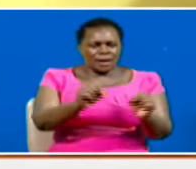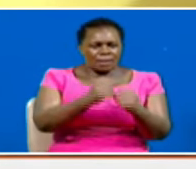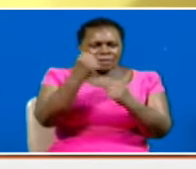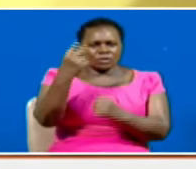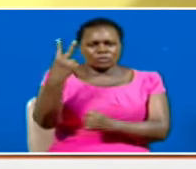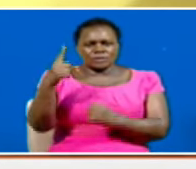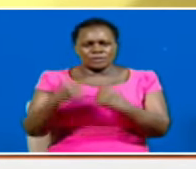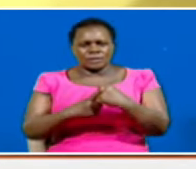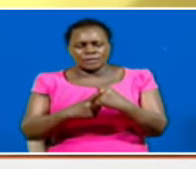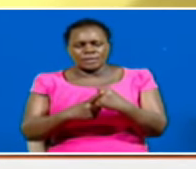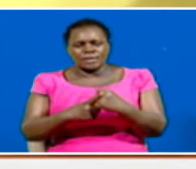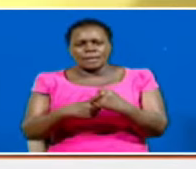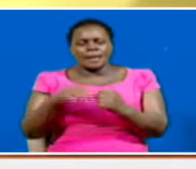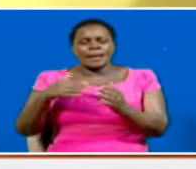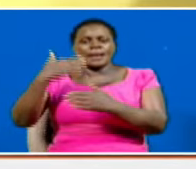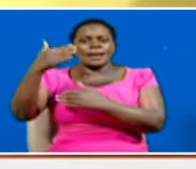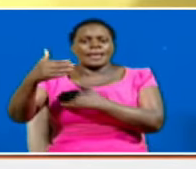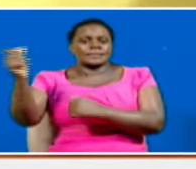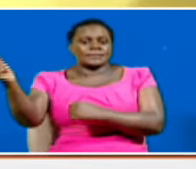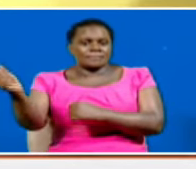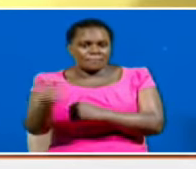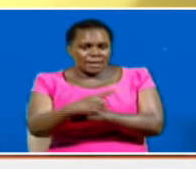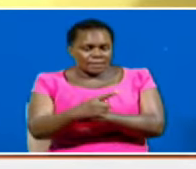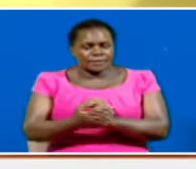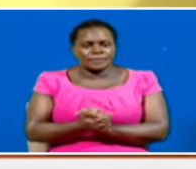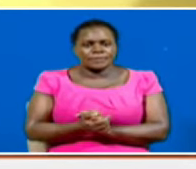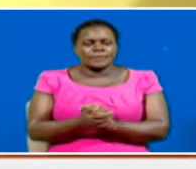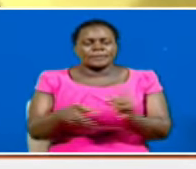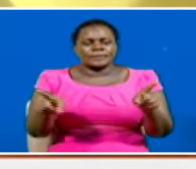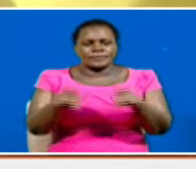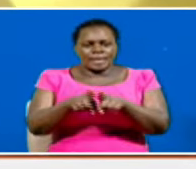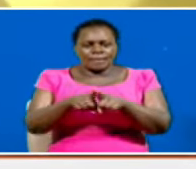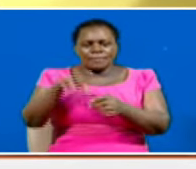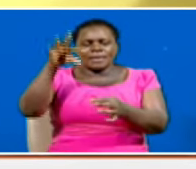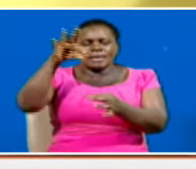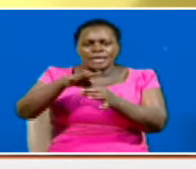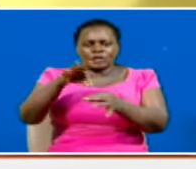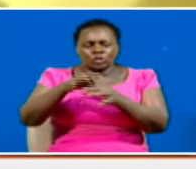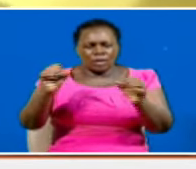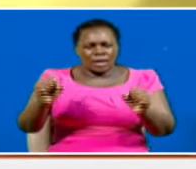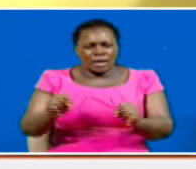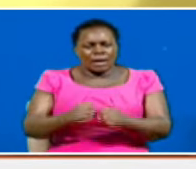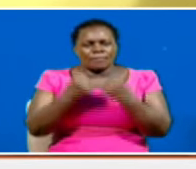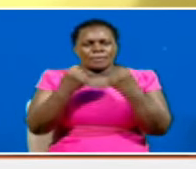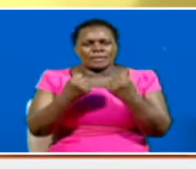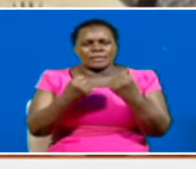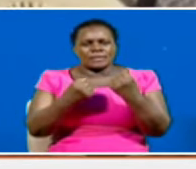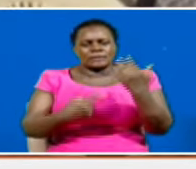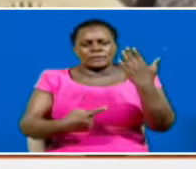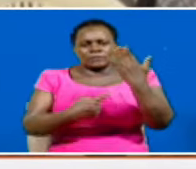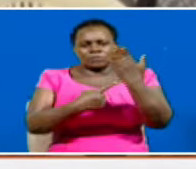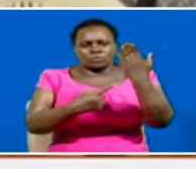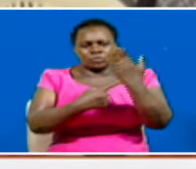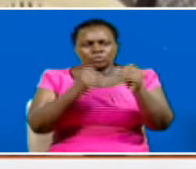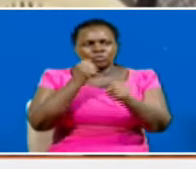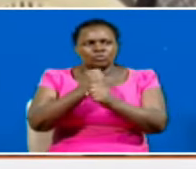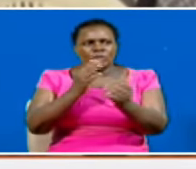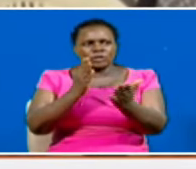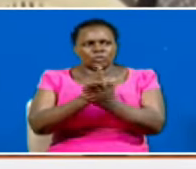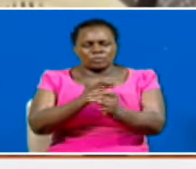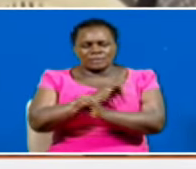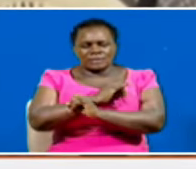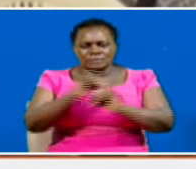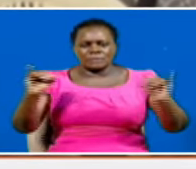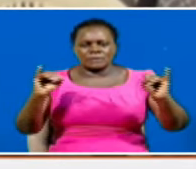on the 26th of this month. Malala emphasized that the election will be conducted electronically to ensure